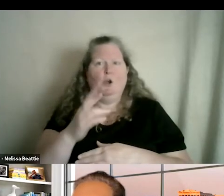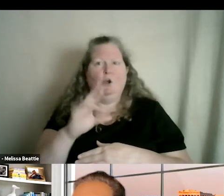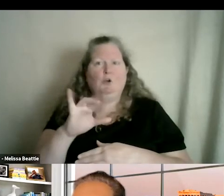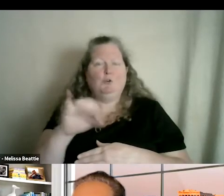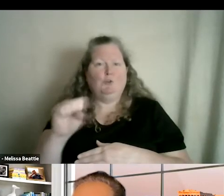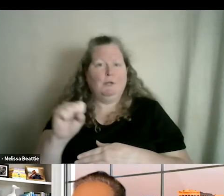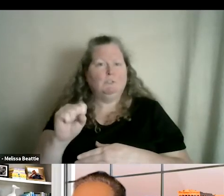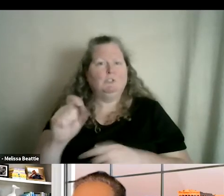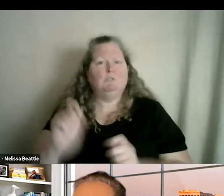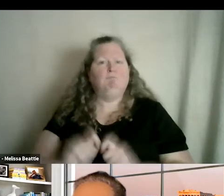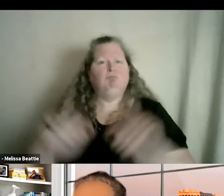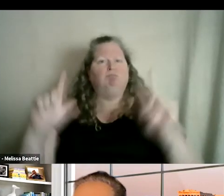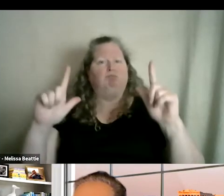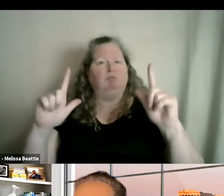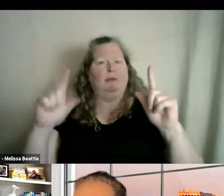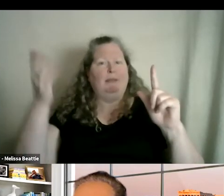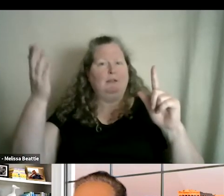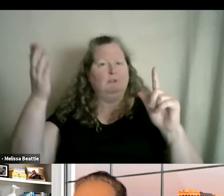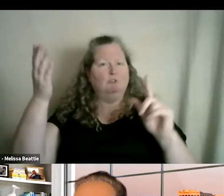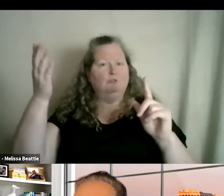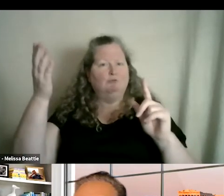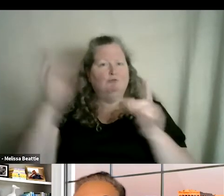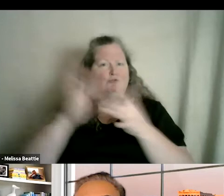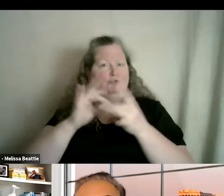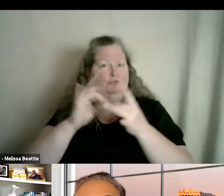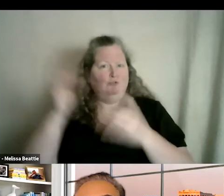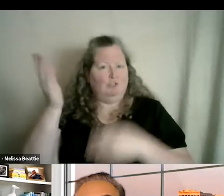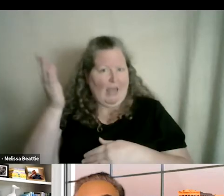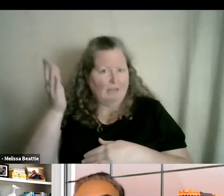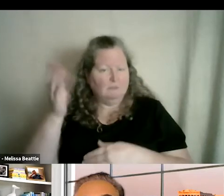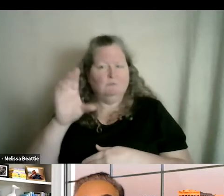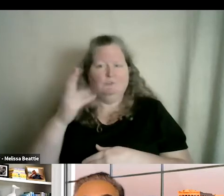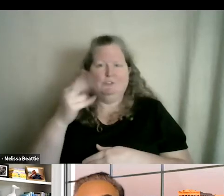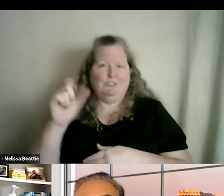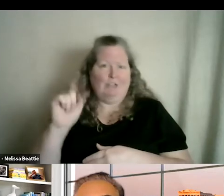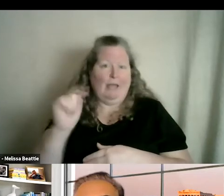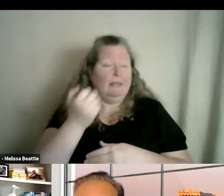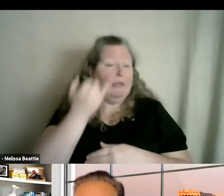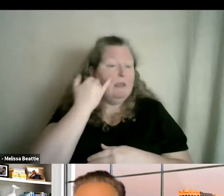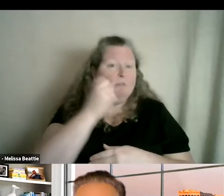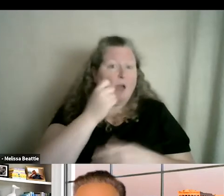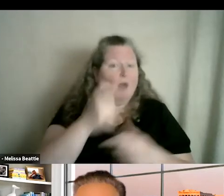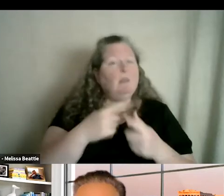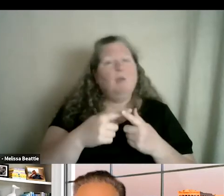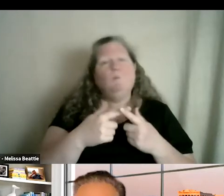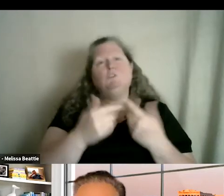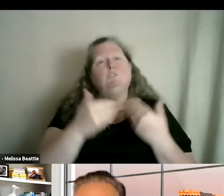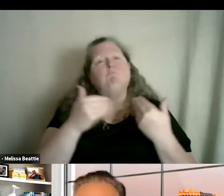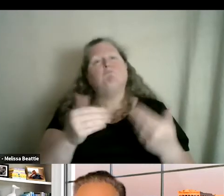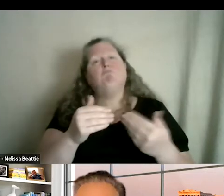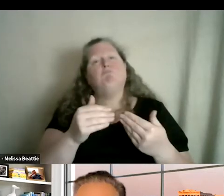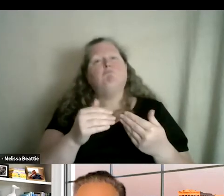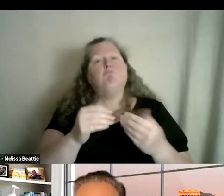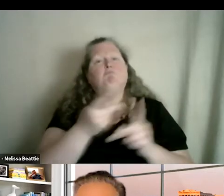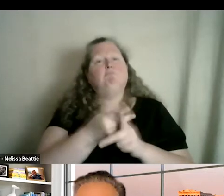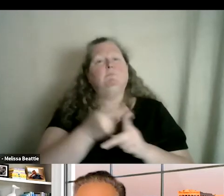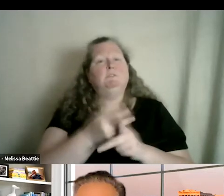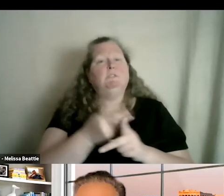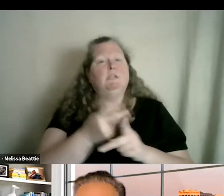chat to start off, or we'll just keep chatting about the monopolization of private